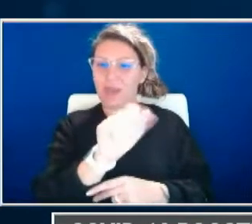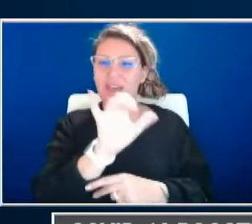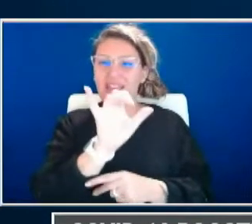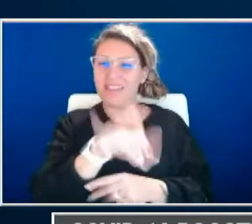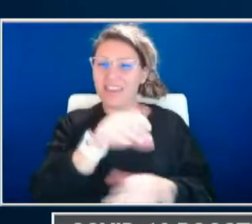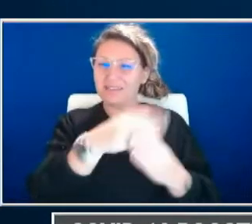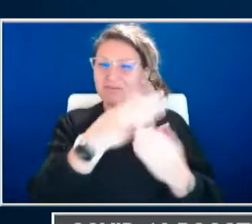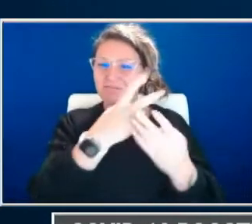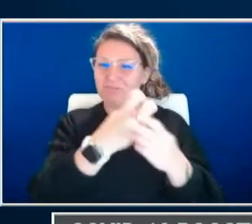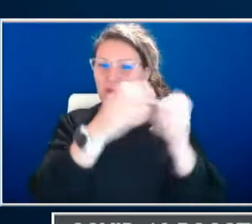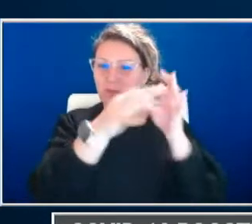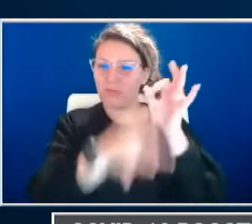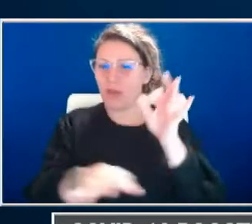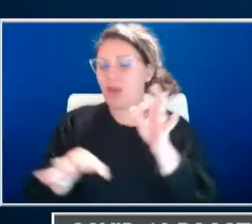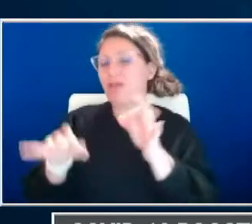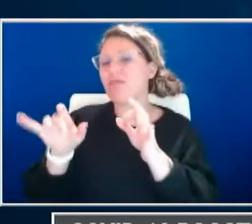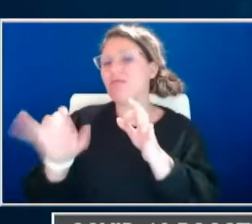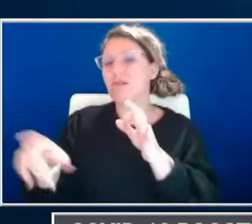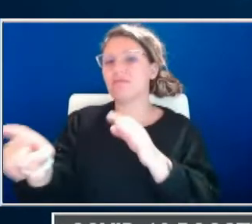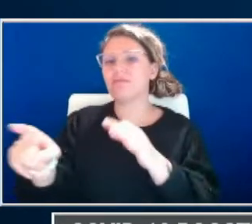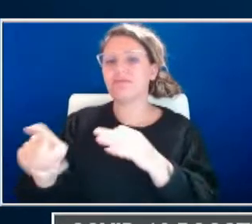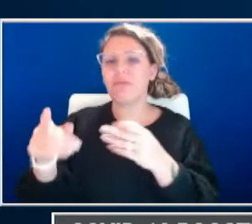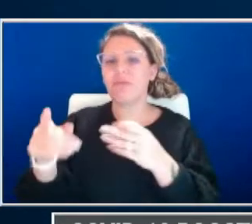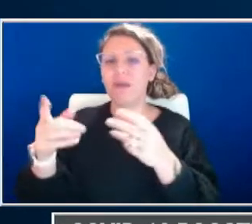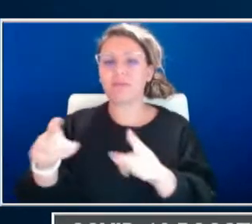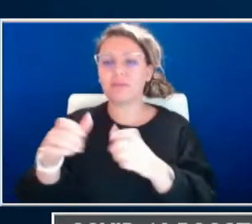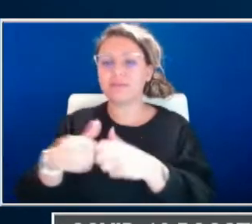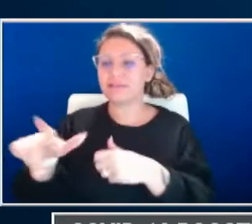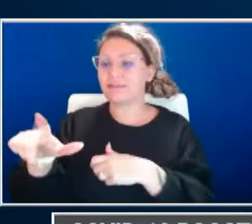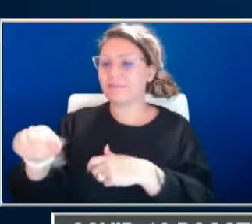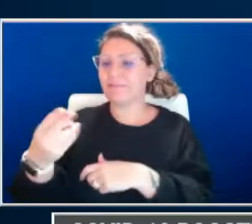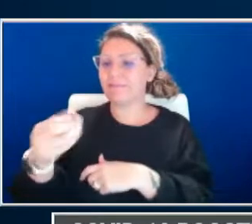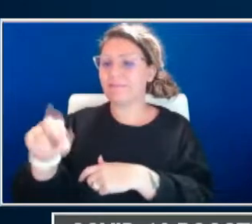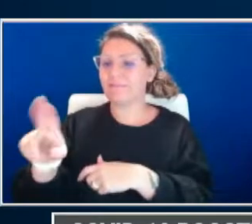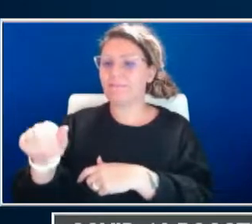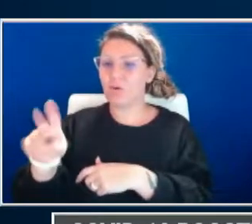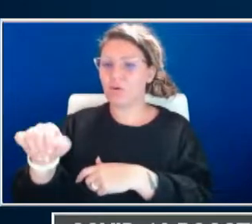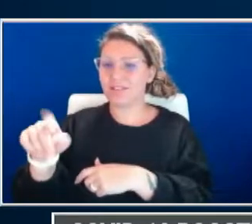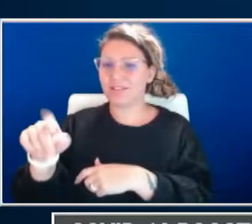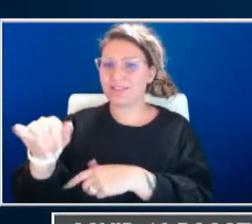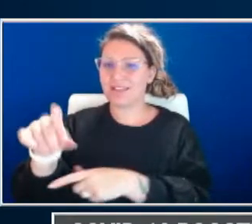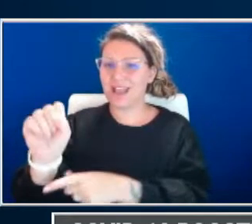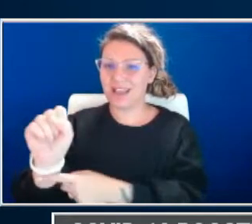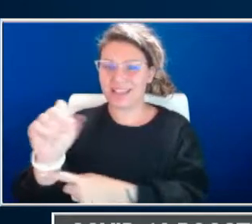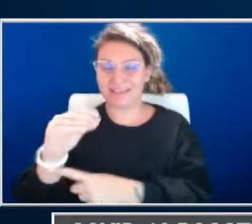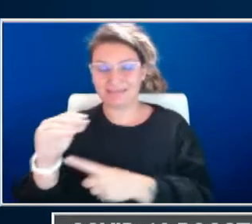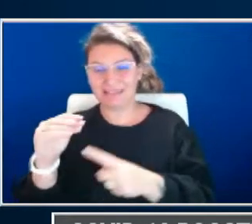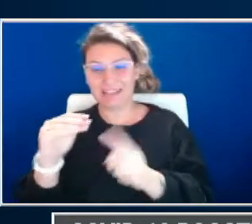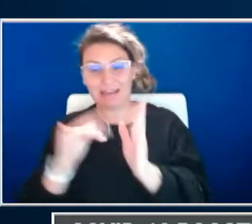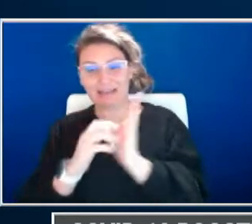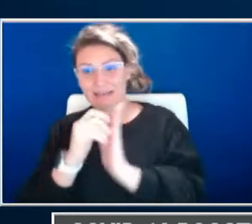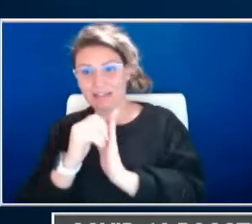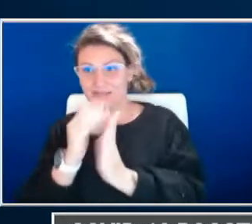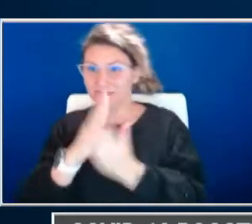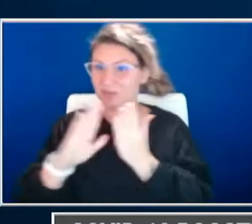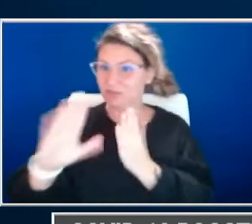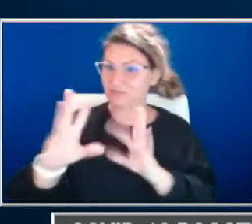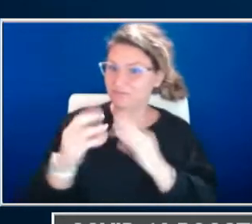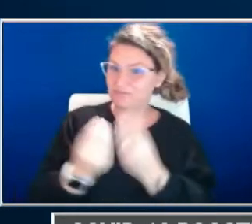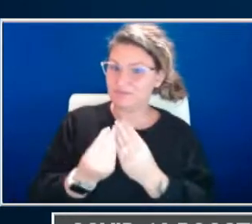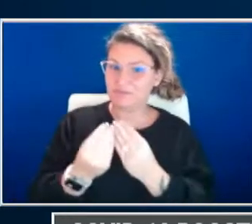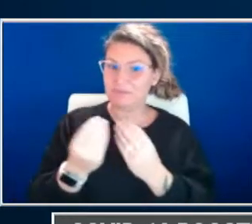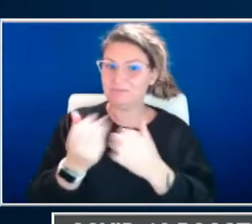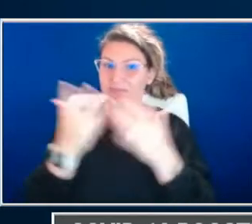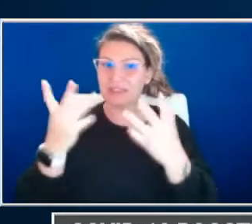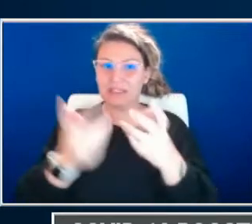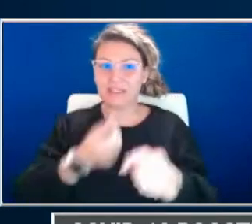in the lymphocytes, which fight infection. And for patient Vince, cancer has been a part of his family for years, but not in the way you